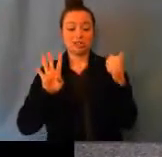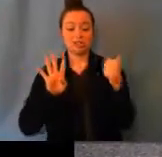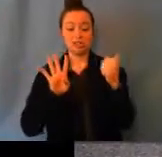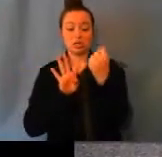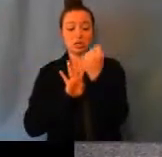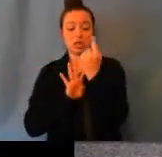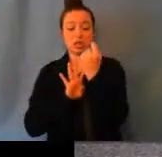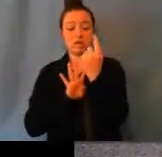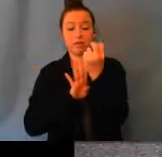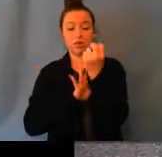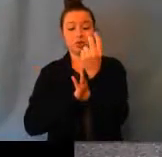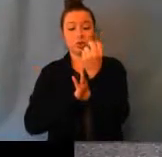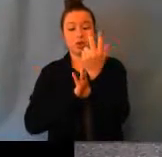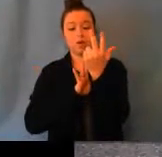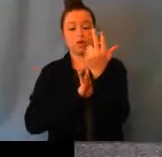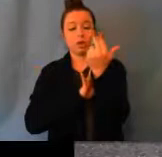14. So what's our answer?